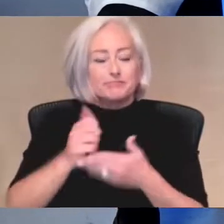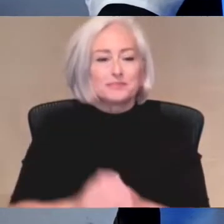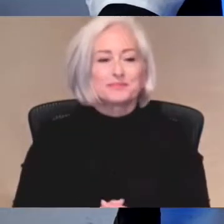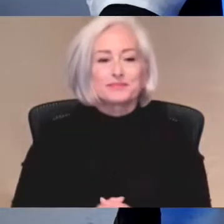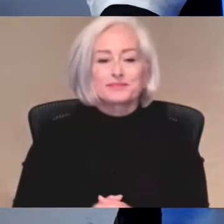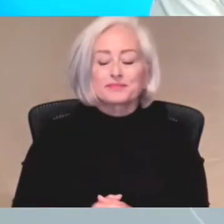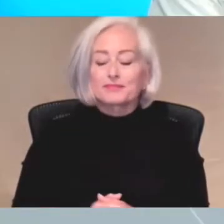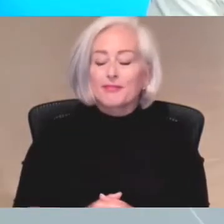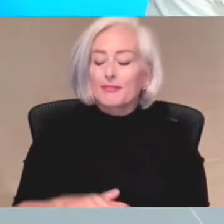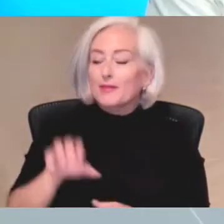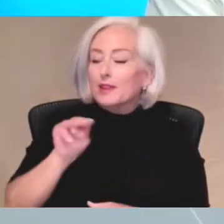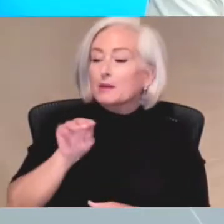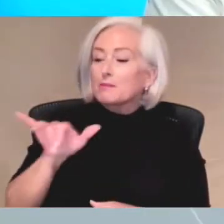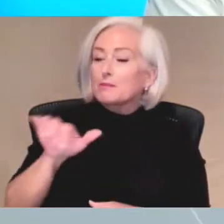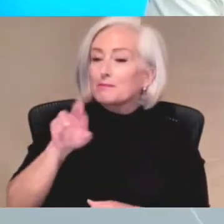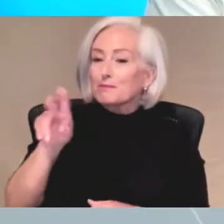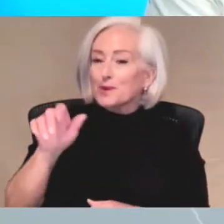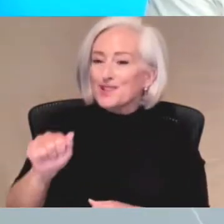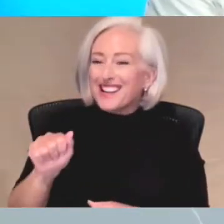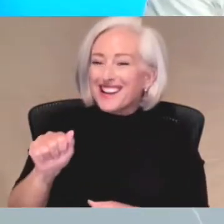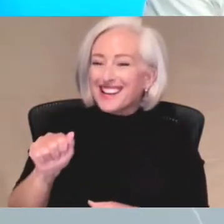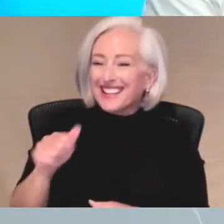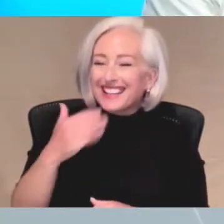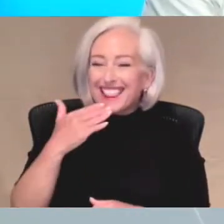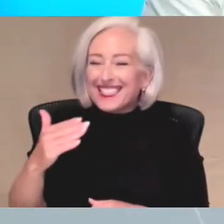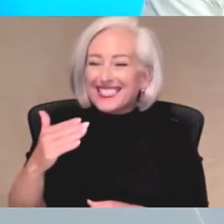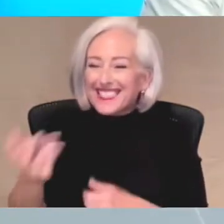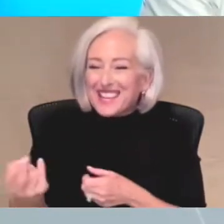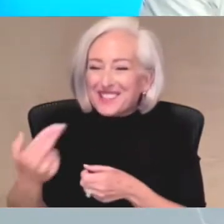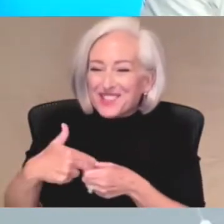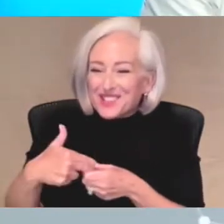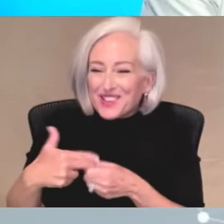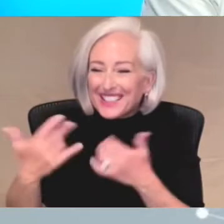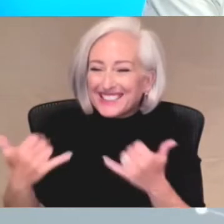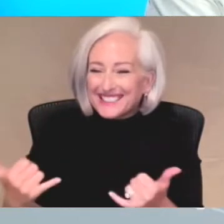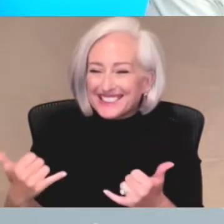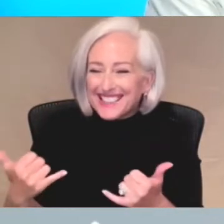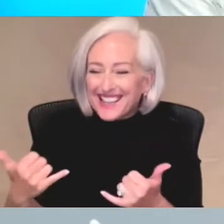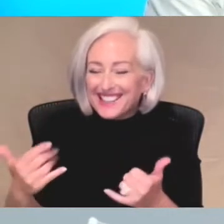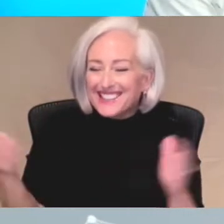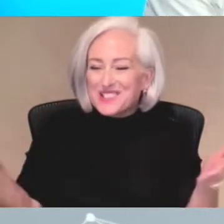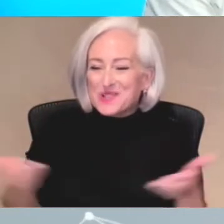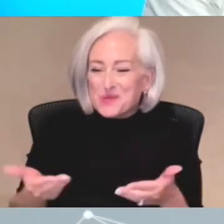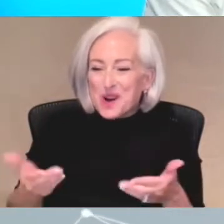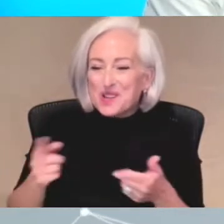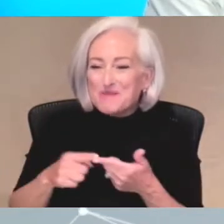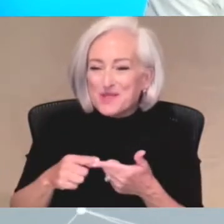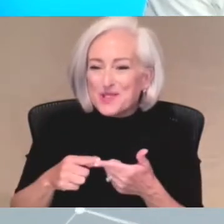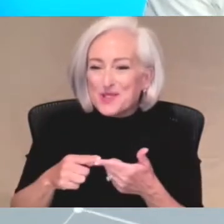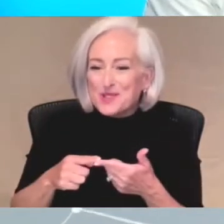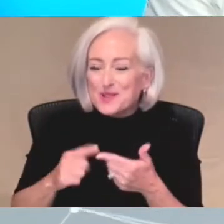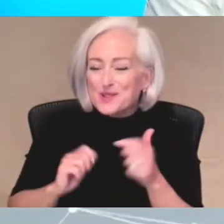Myrna, thanks for joining us, and welcome to the show. How are you